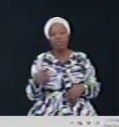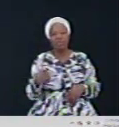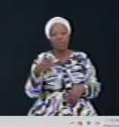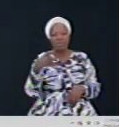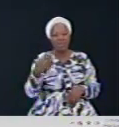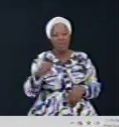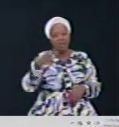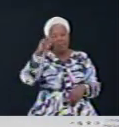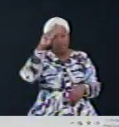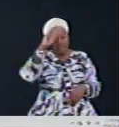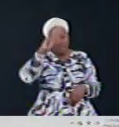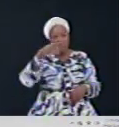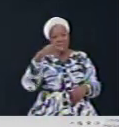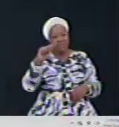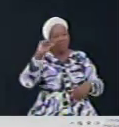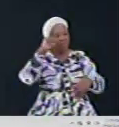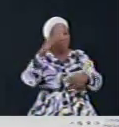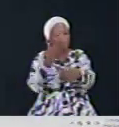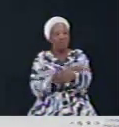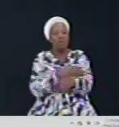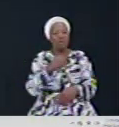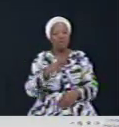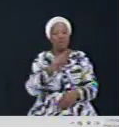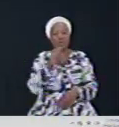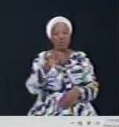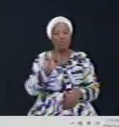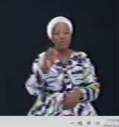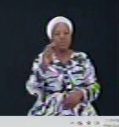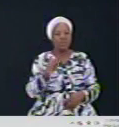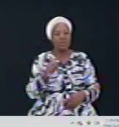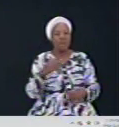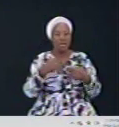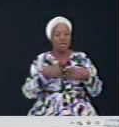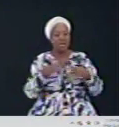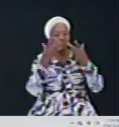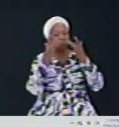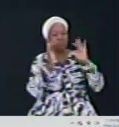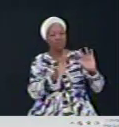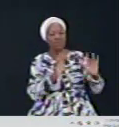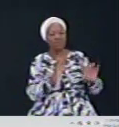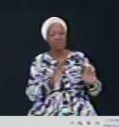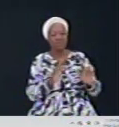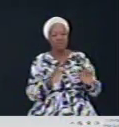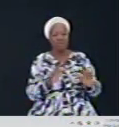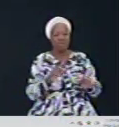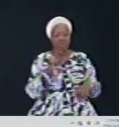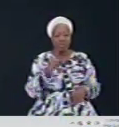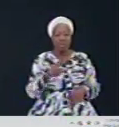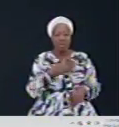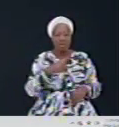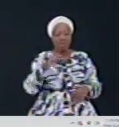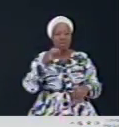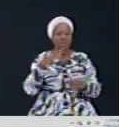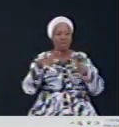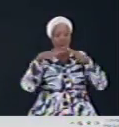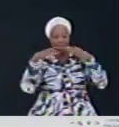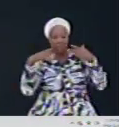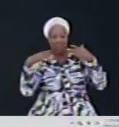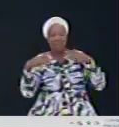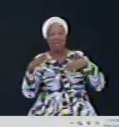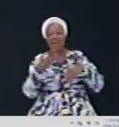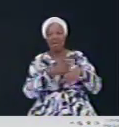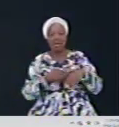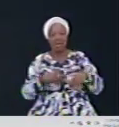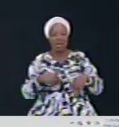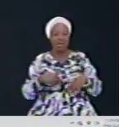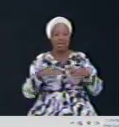the daughter of Zion, has despised thee. And the daughter, and he says, and laugh